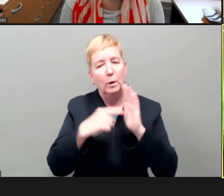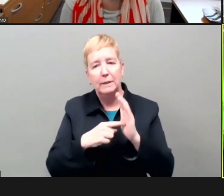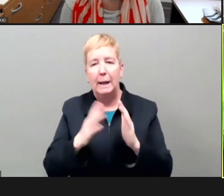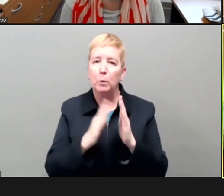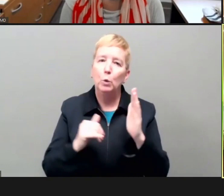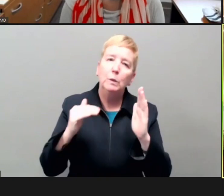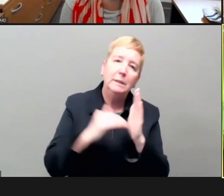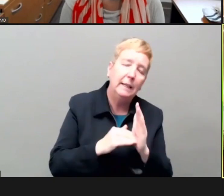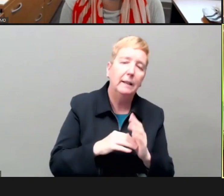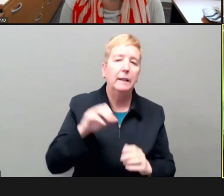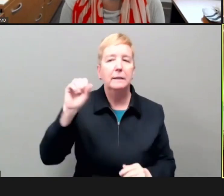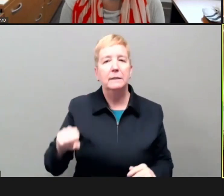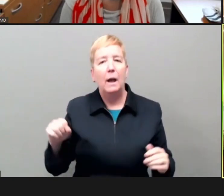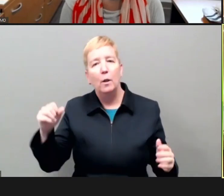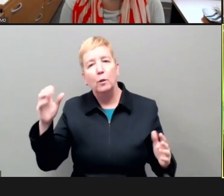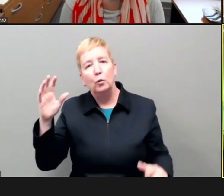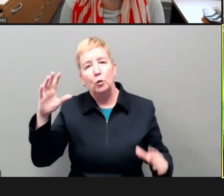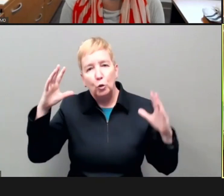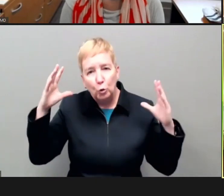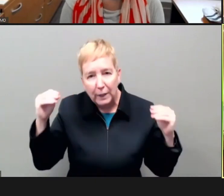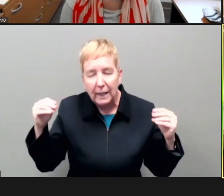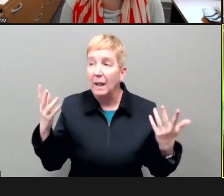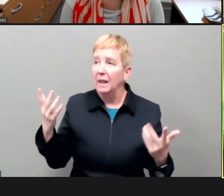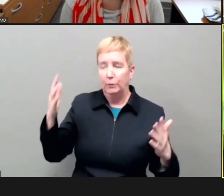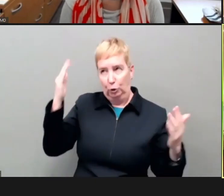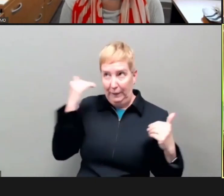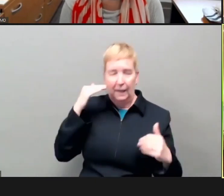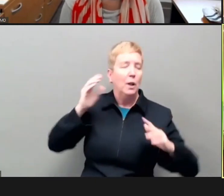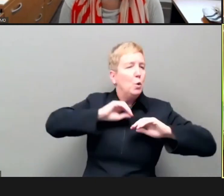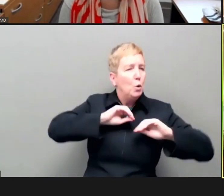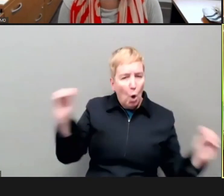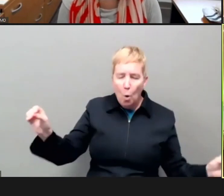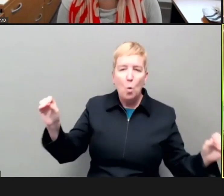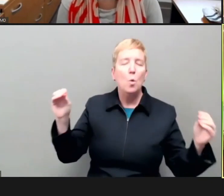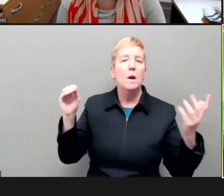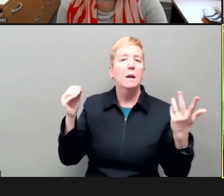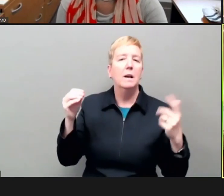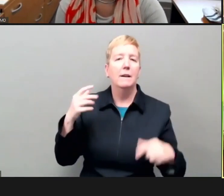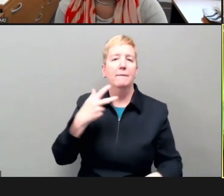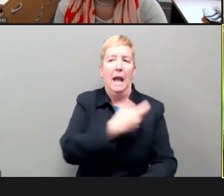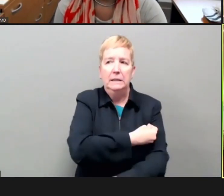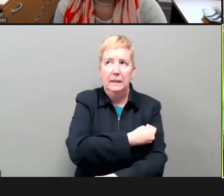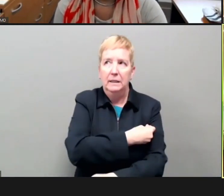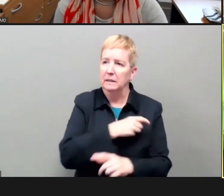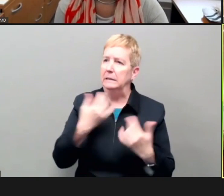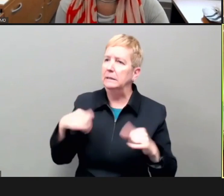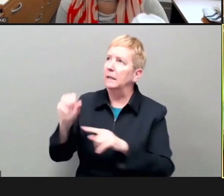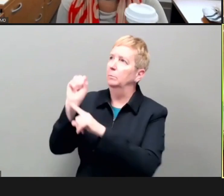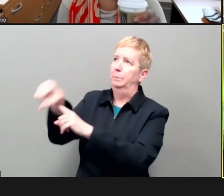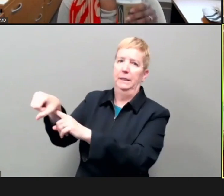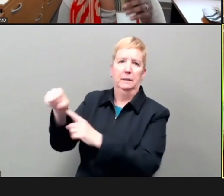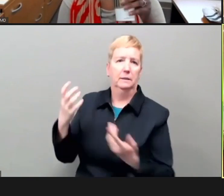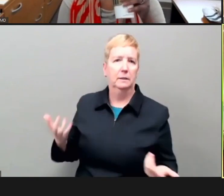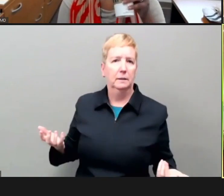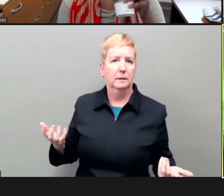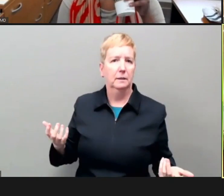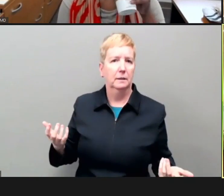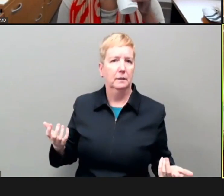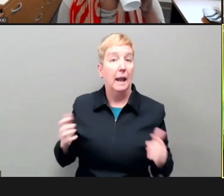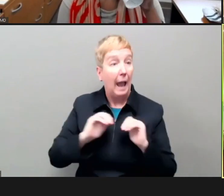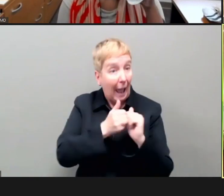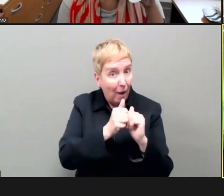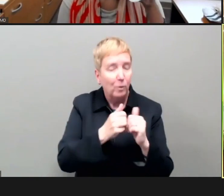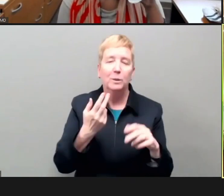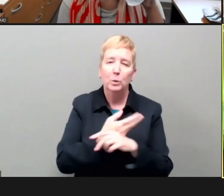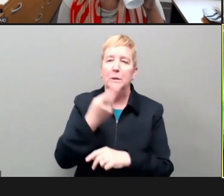we had Australia, who without vaccines conquered COVID using public health practices.